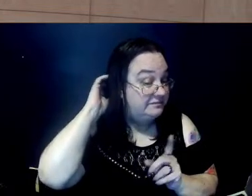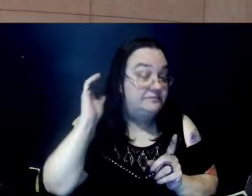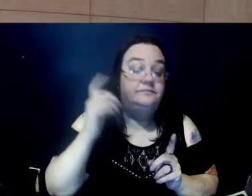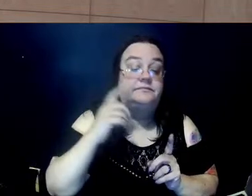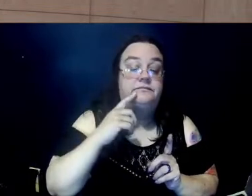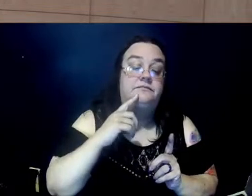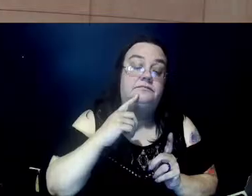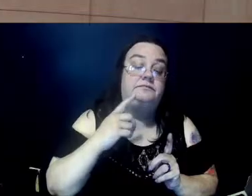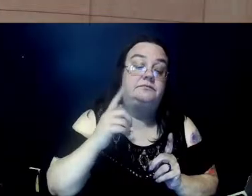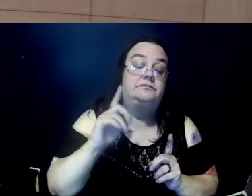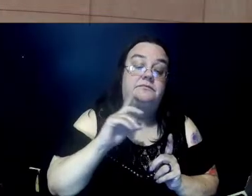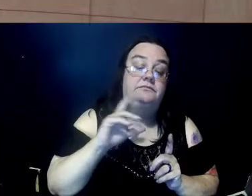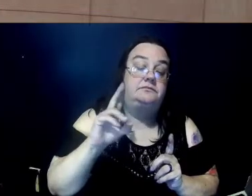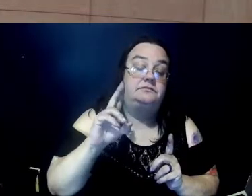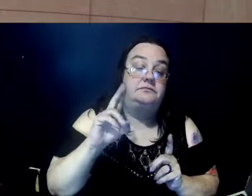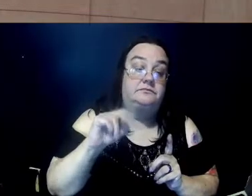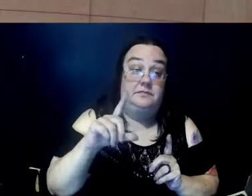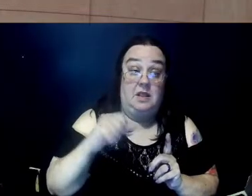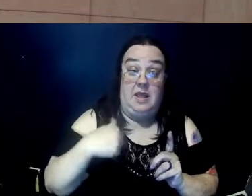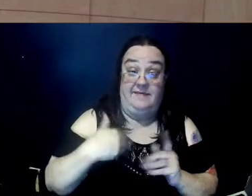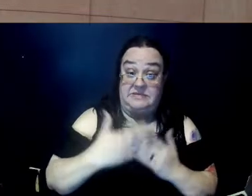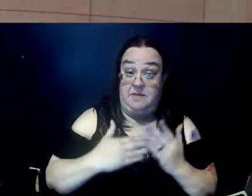advancement, progress.